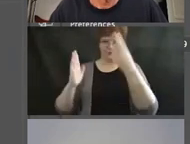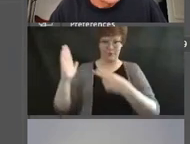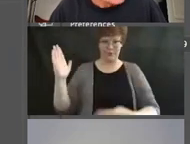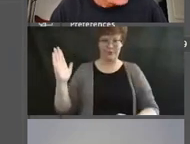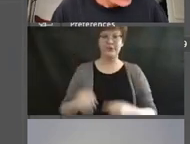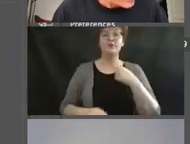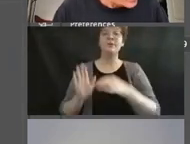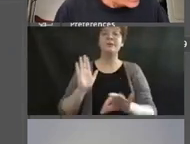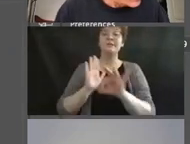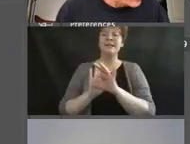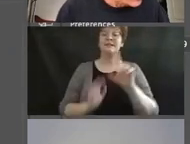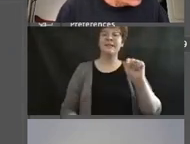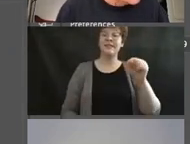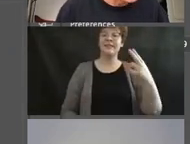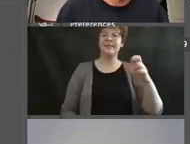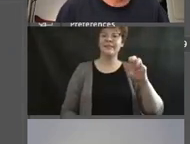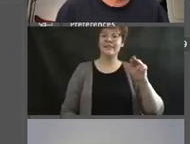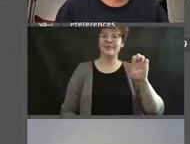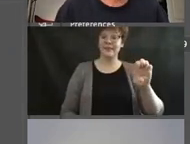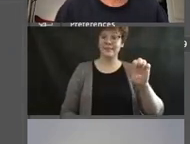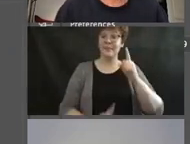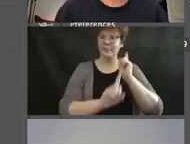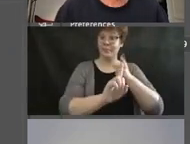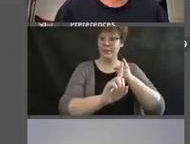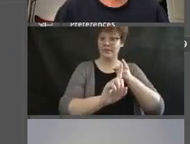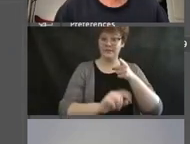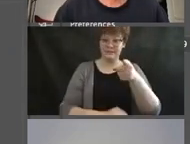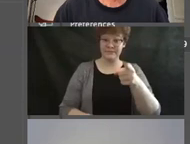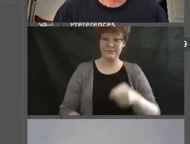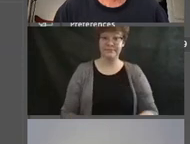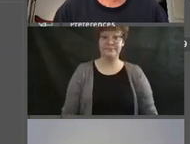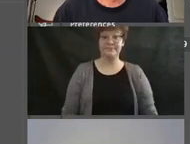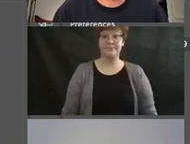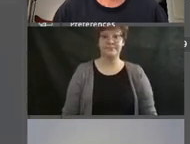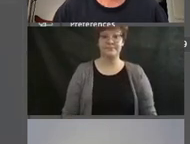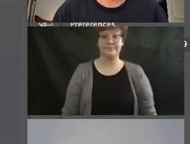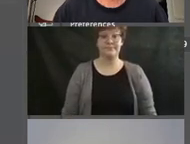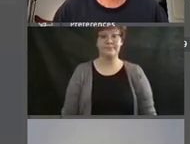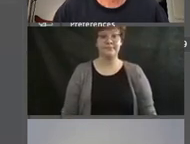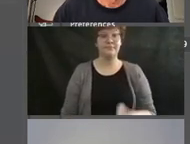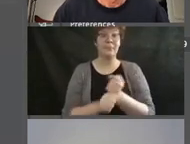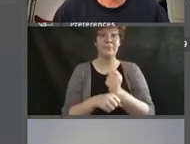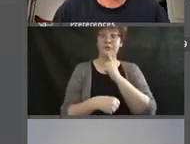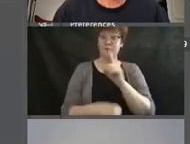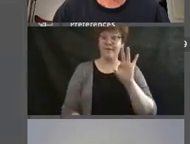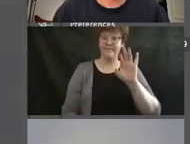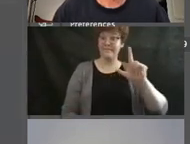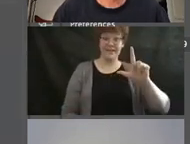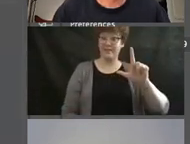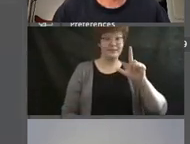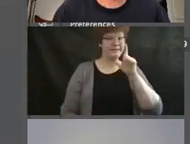here. And right now I want to make sure that fill is not selected. And we're